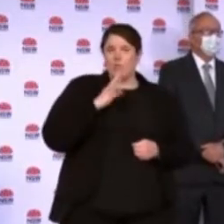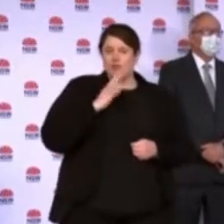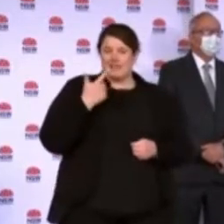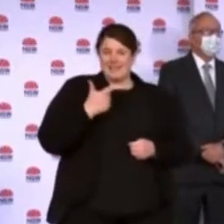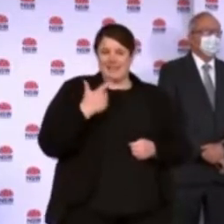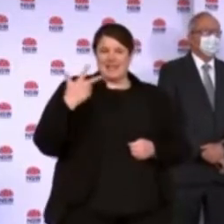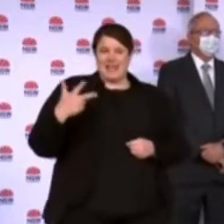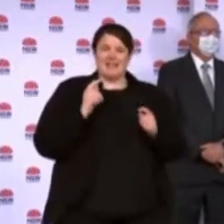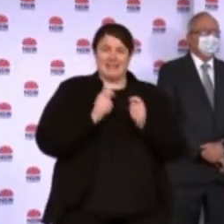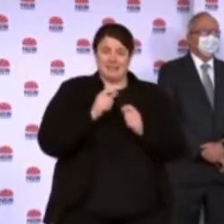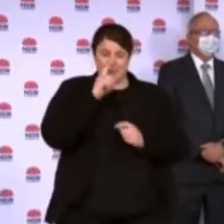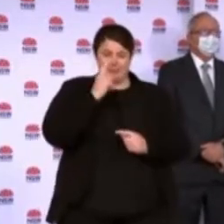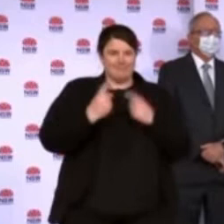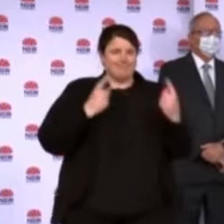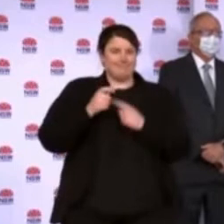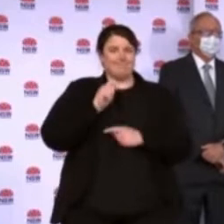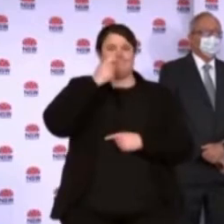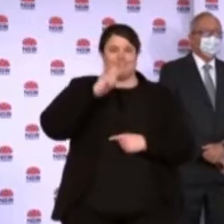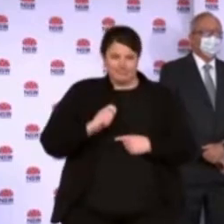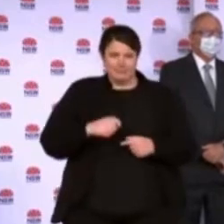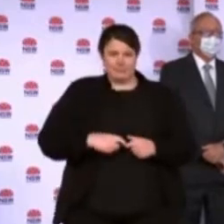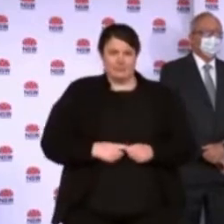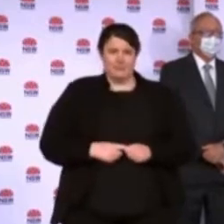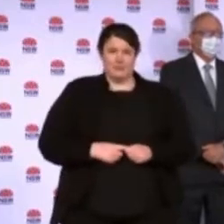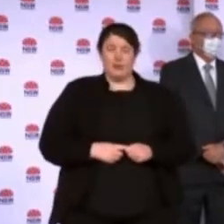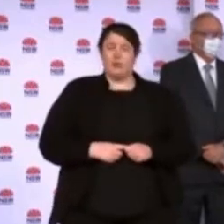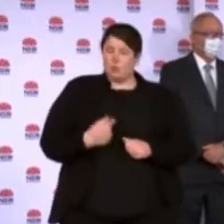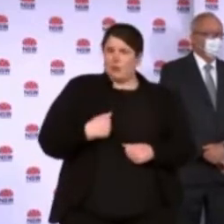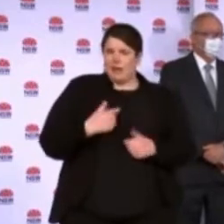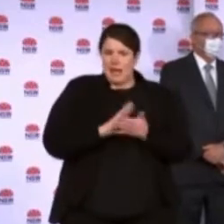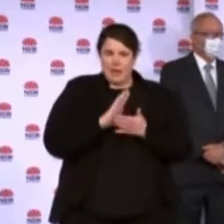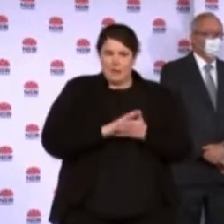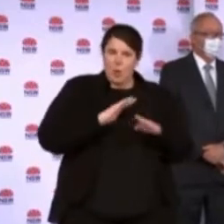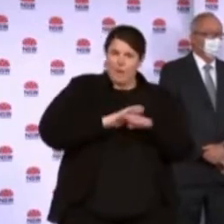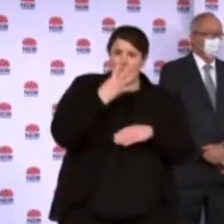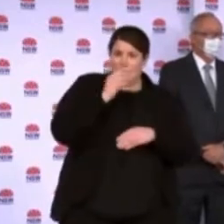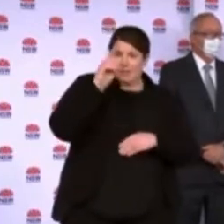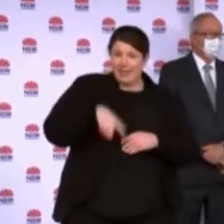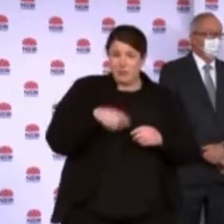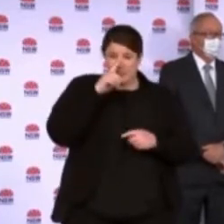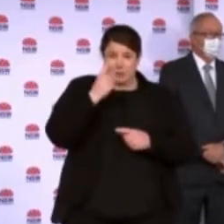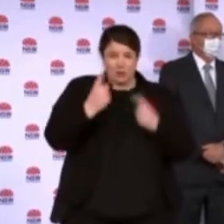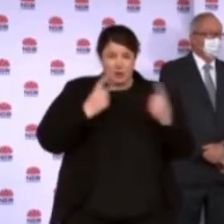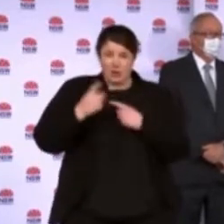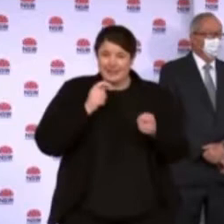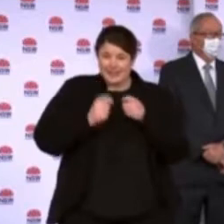46,478 tests. It's pleasing to see those test numbers remain high, but we